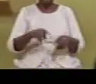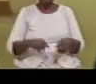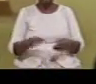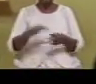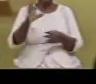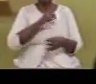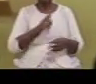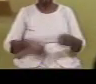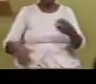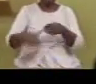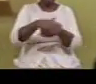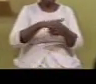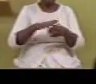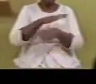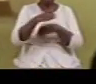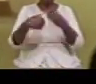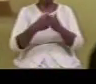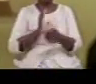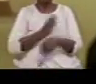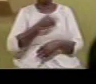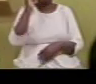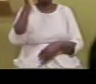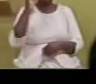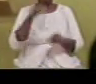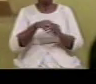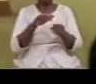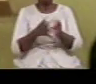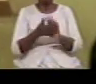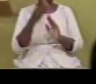Jesus' name. Let's open our mouth and pray.